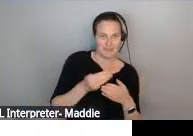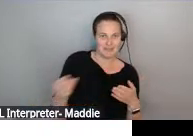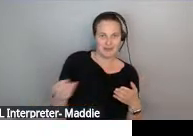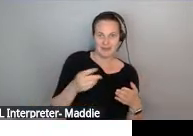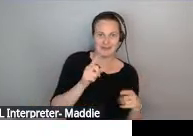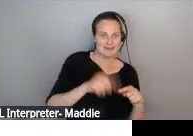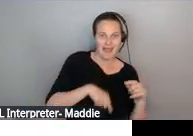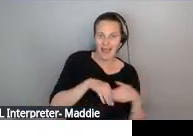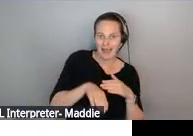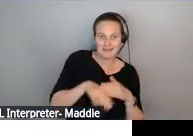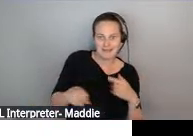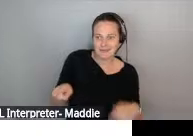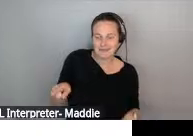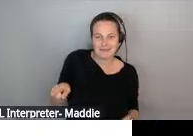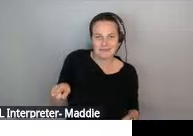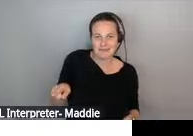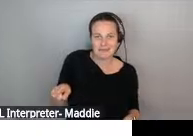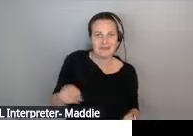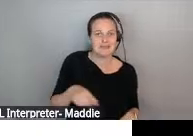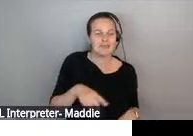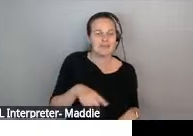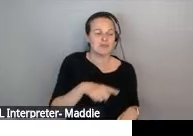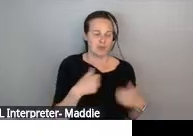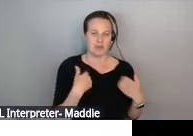with a young man who